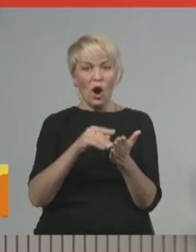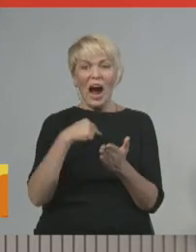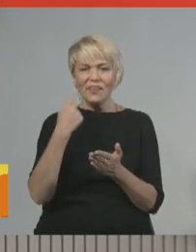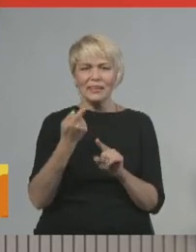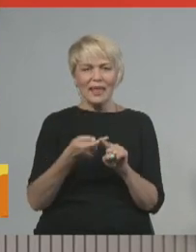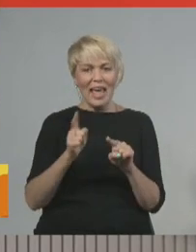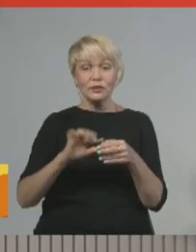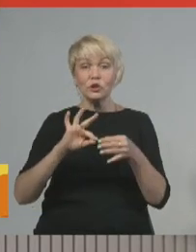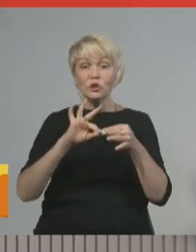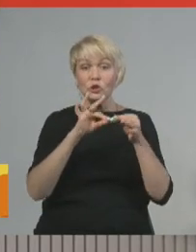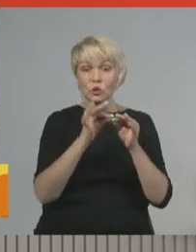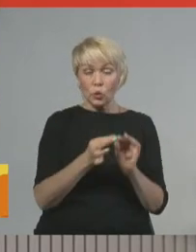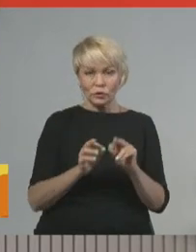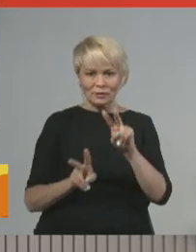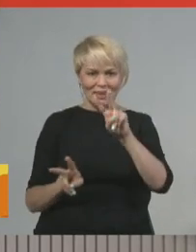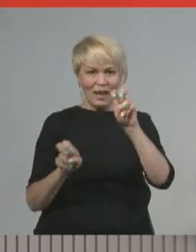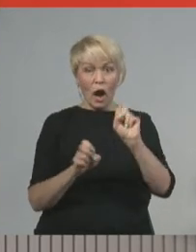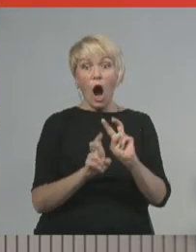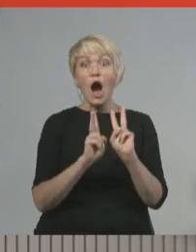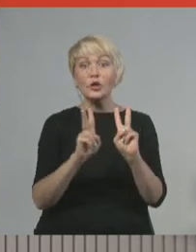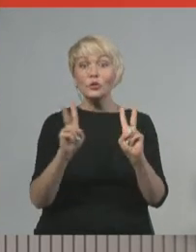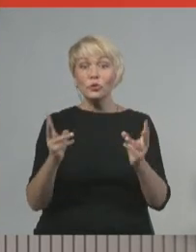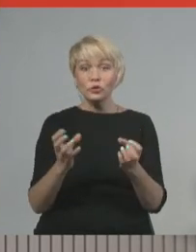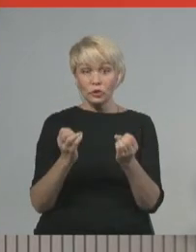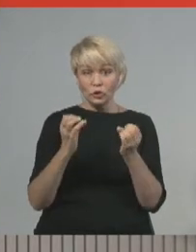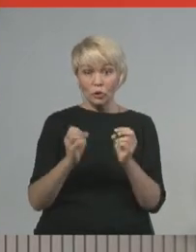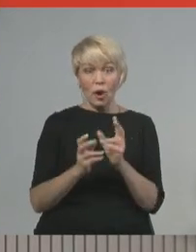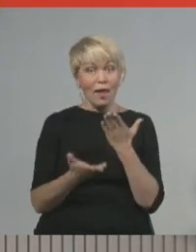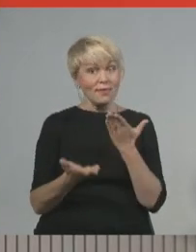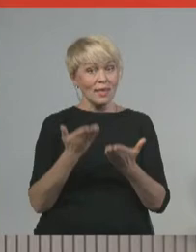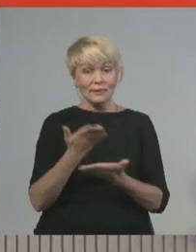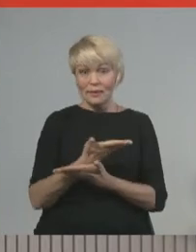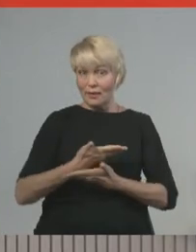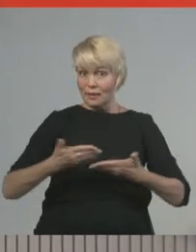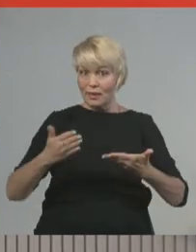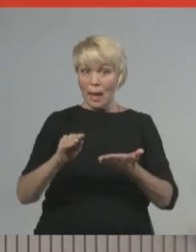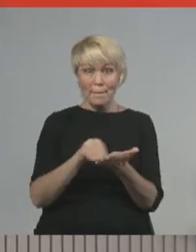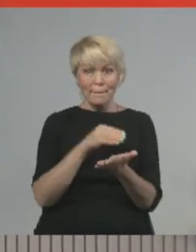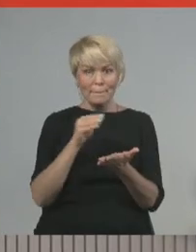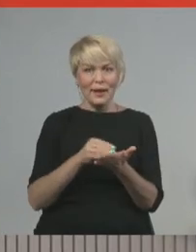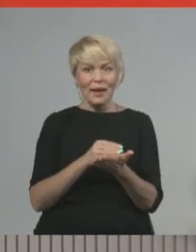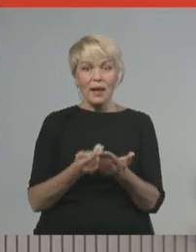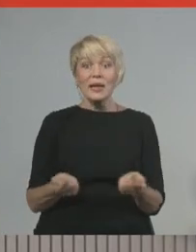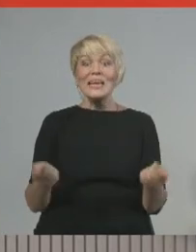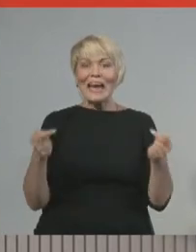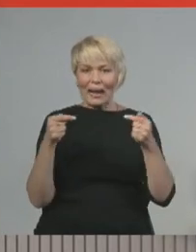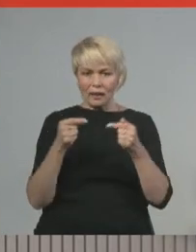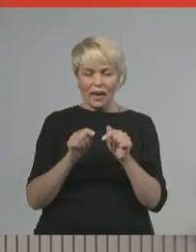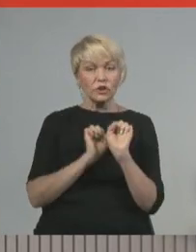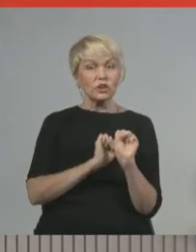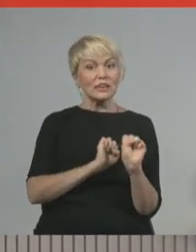talk or to bring up these difficult topics because who else if not us and